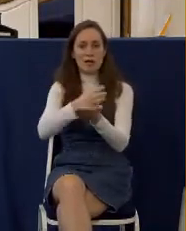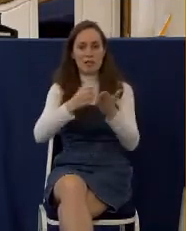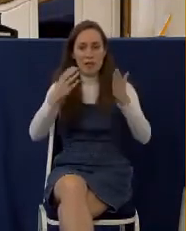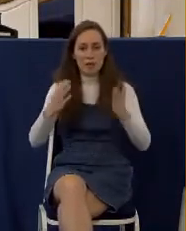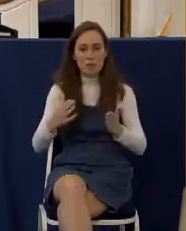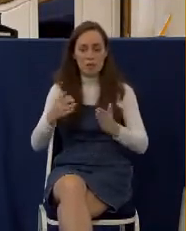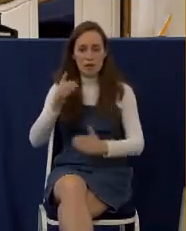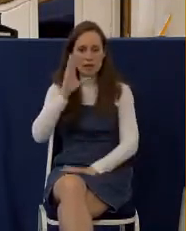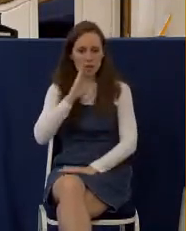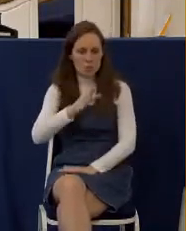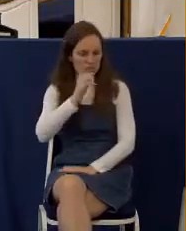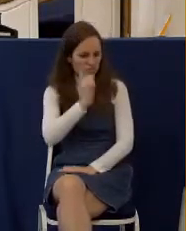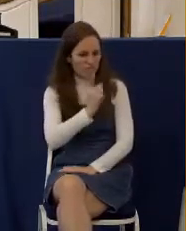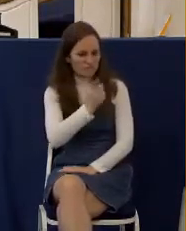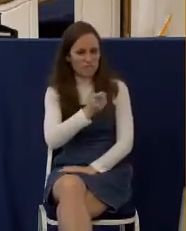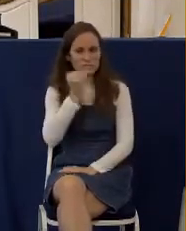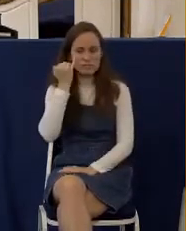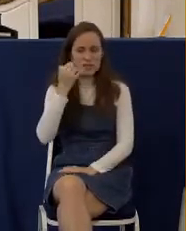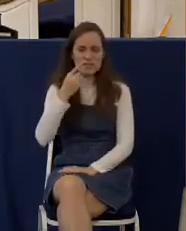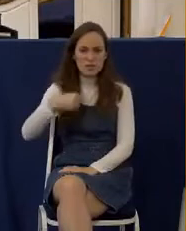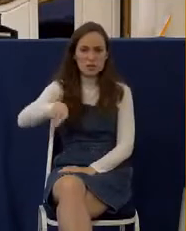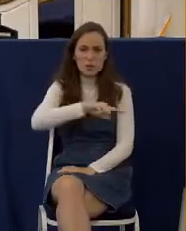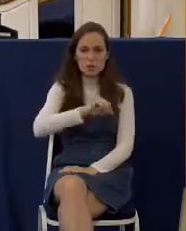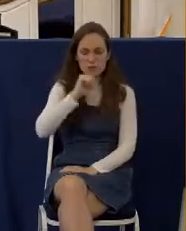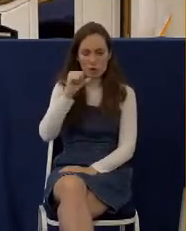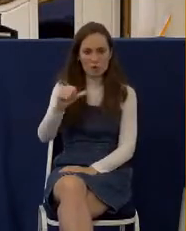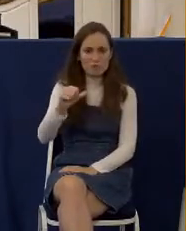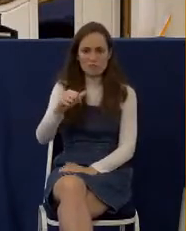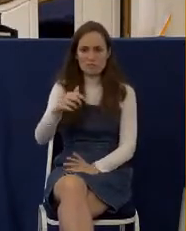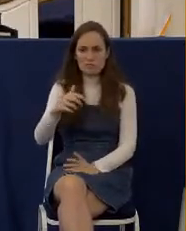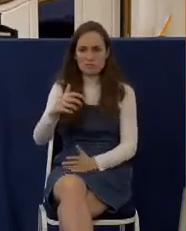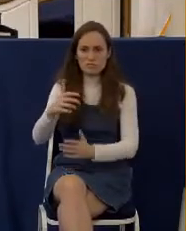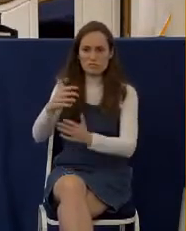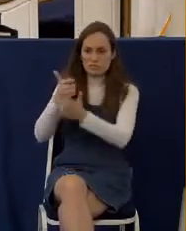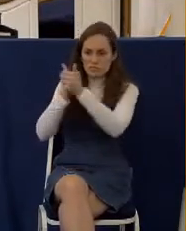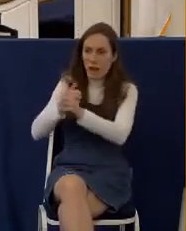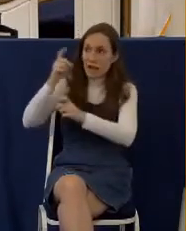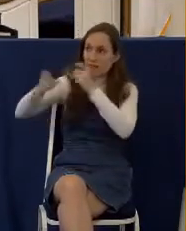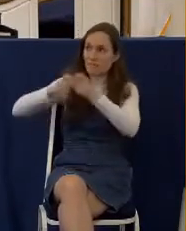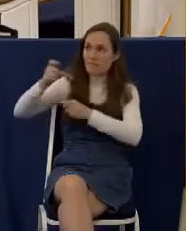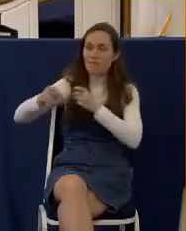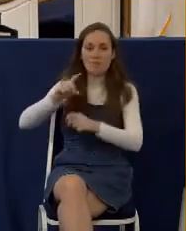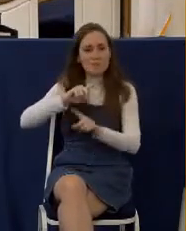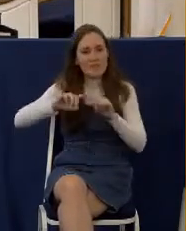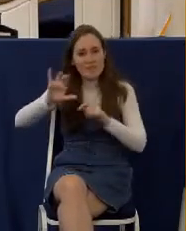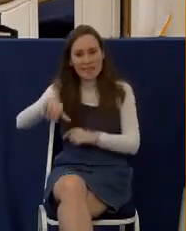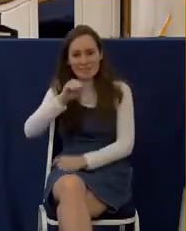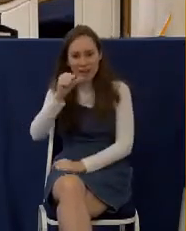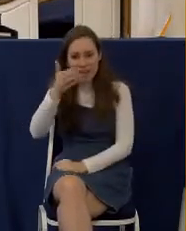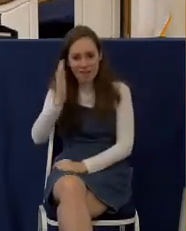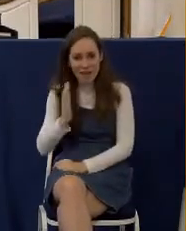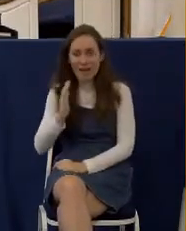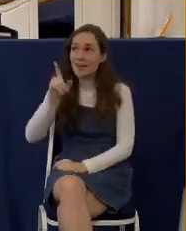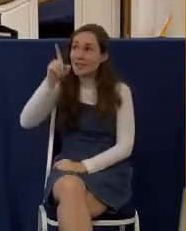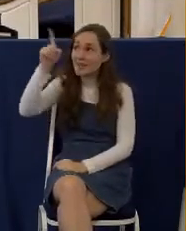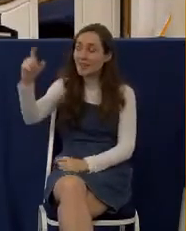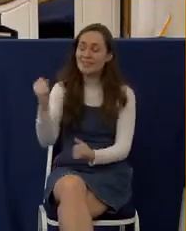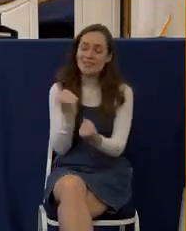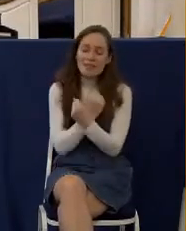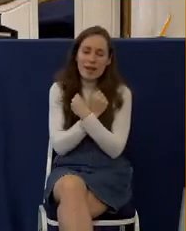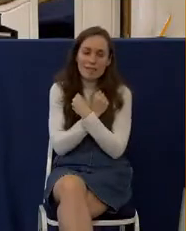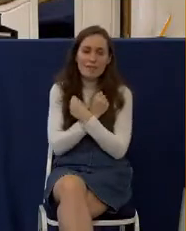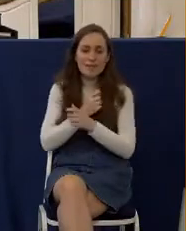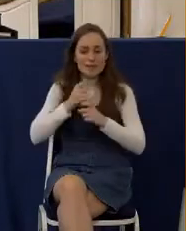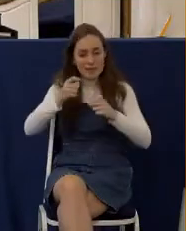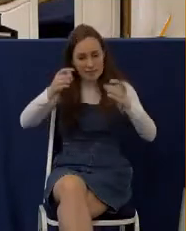to do. And it's blasphemous in my idea. That's not who God is. God is the loving